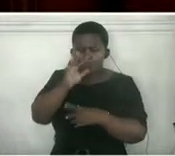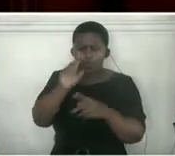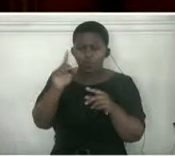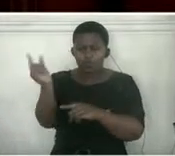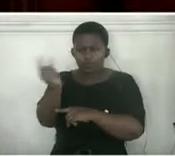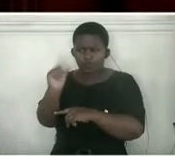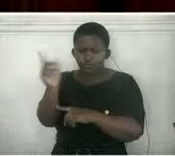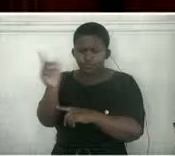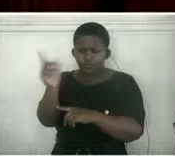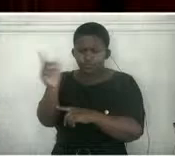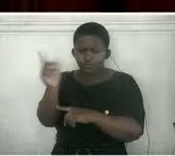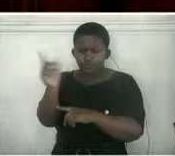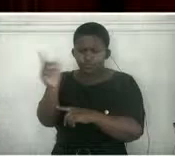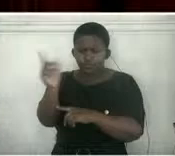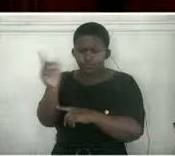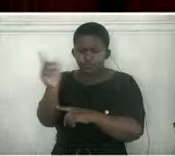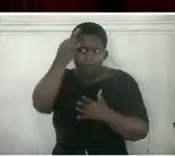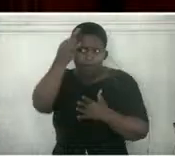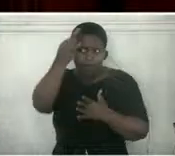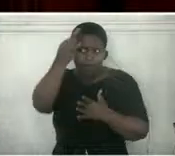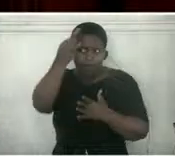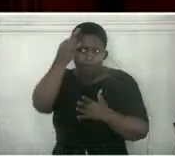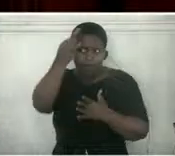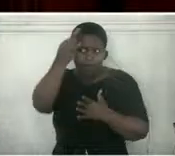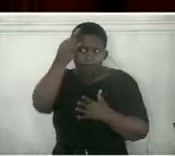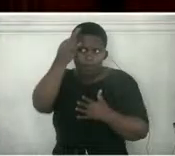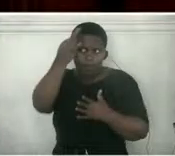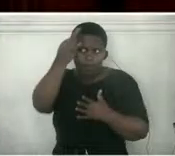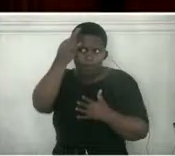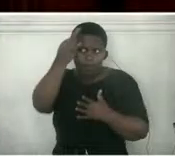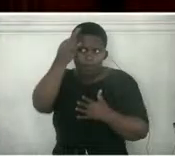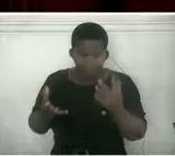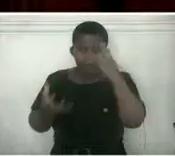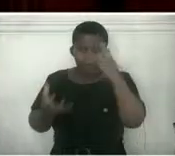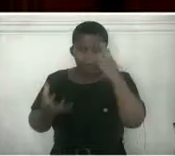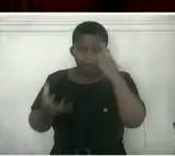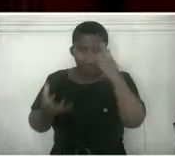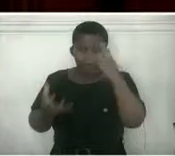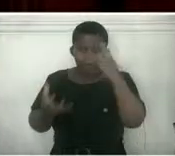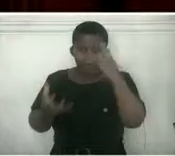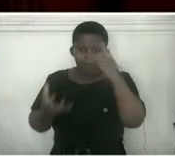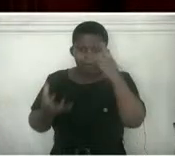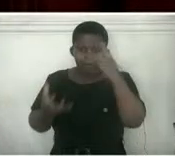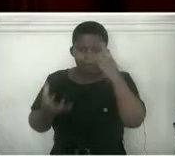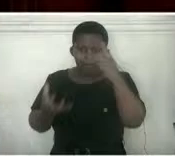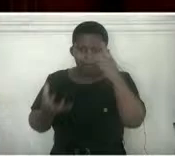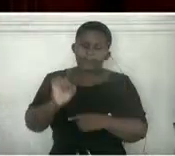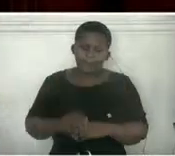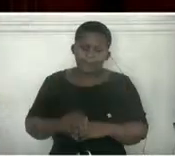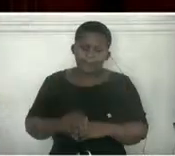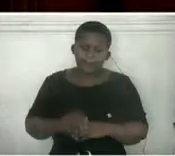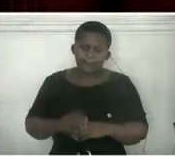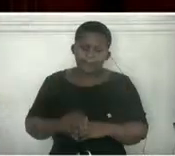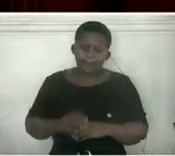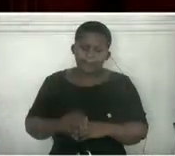how our government can support her reach and fulfill her dream.